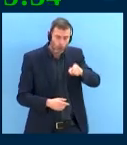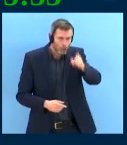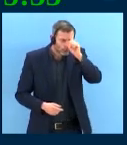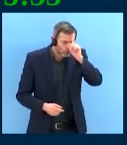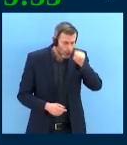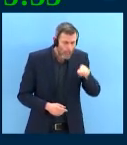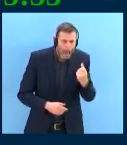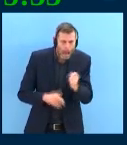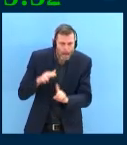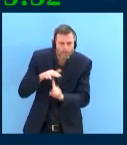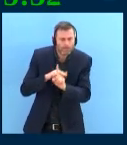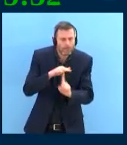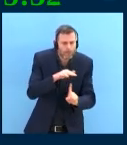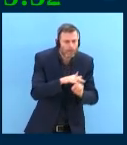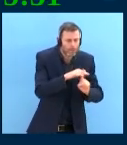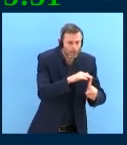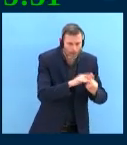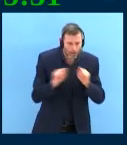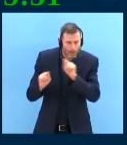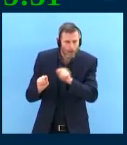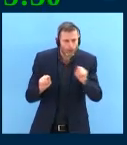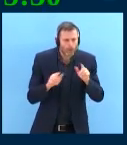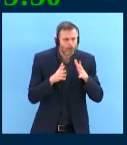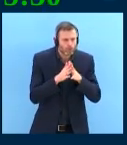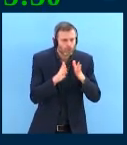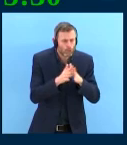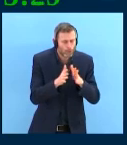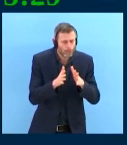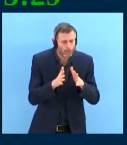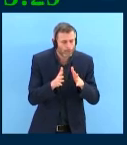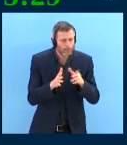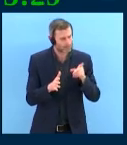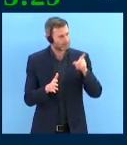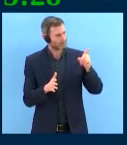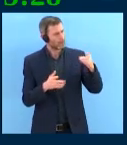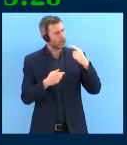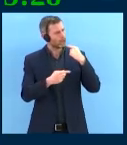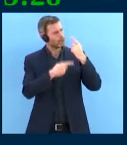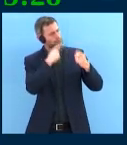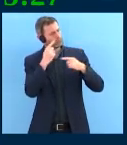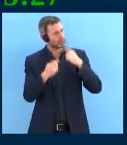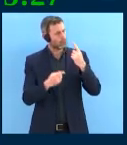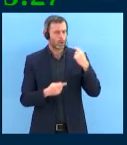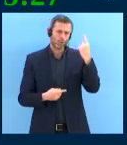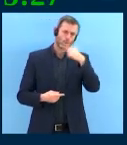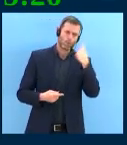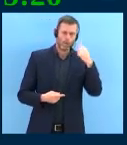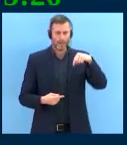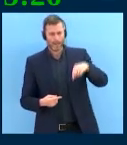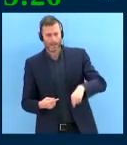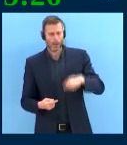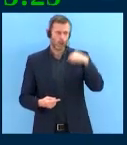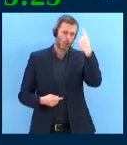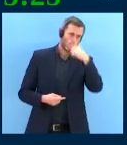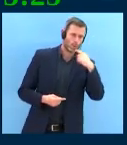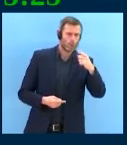mainstream narrative. They opened my eyes to see the flaw in how we define identities and also who is defining